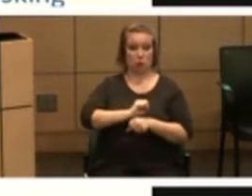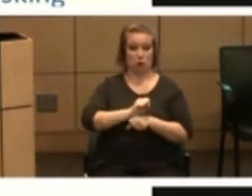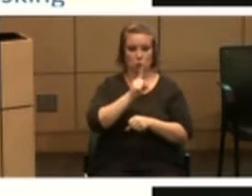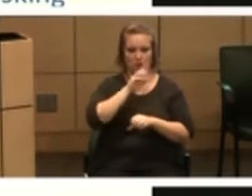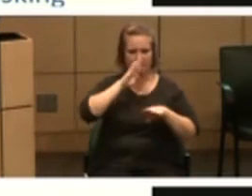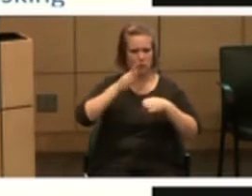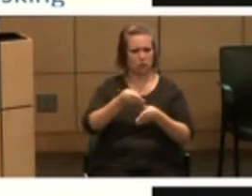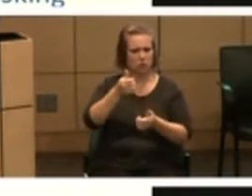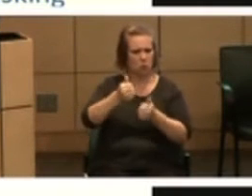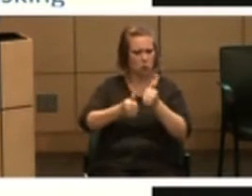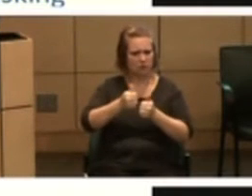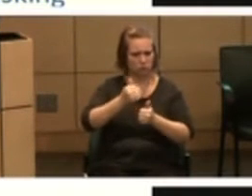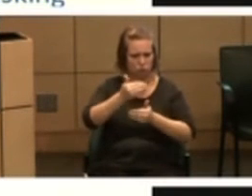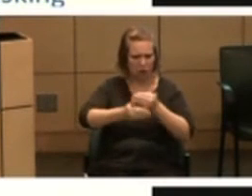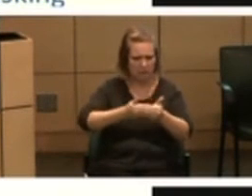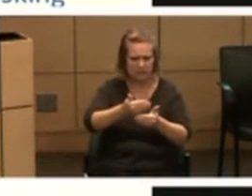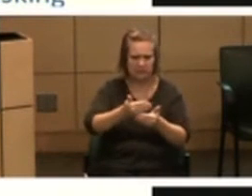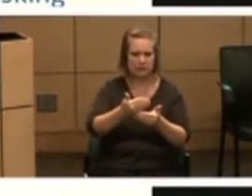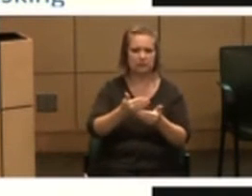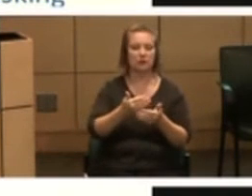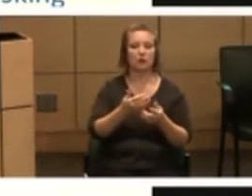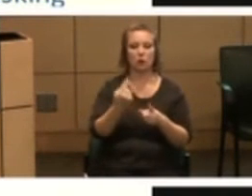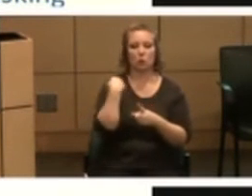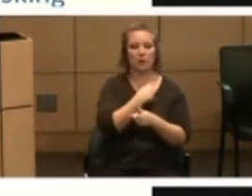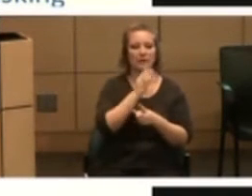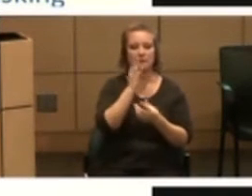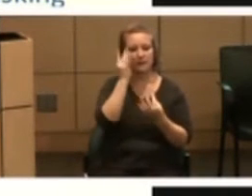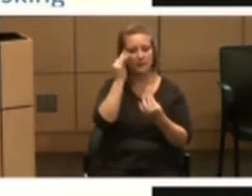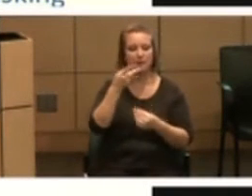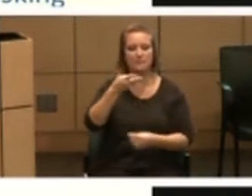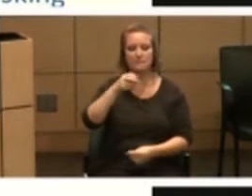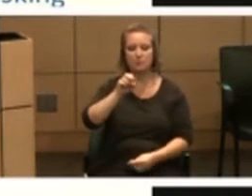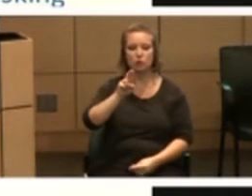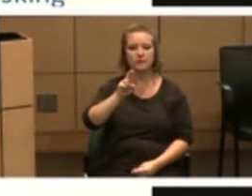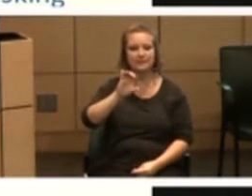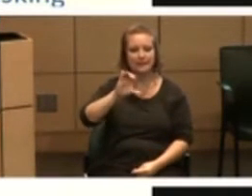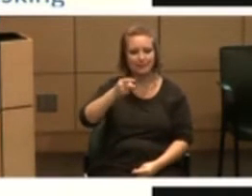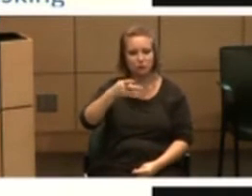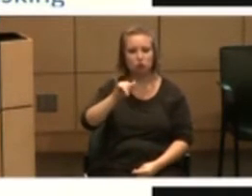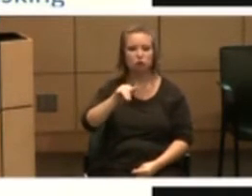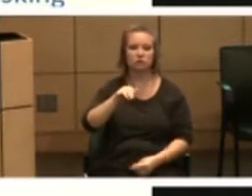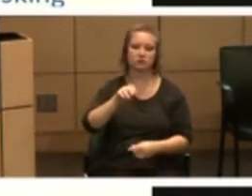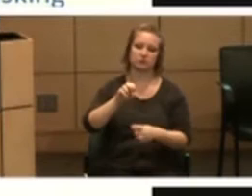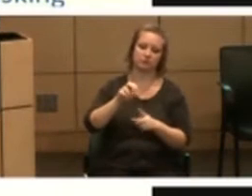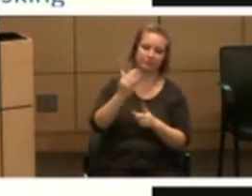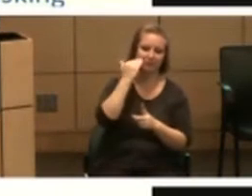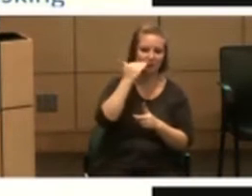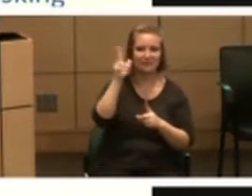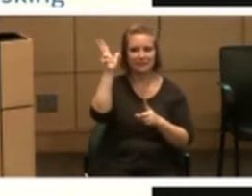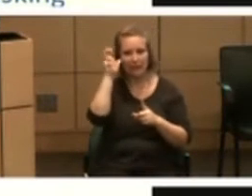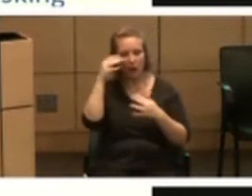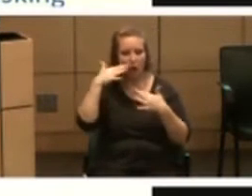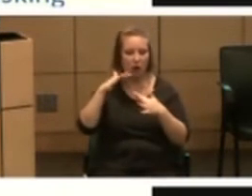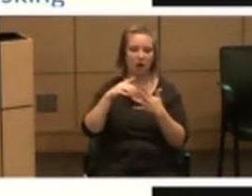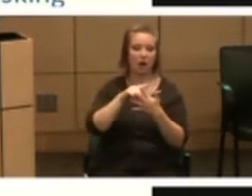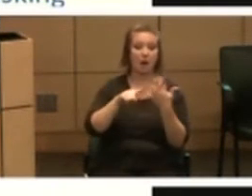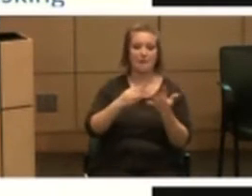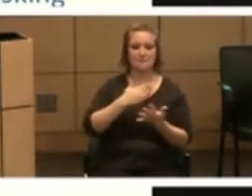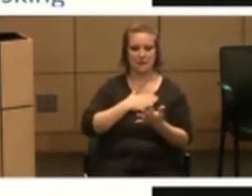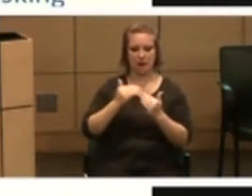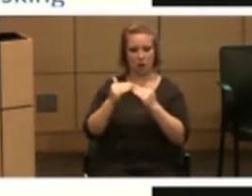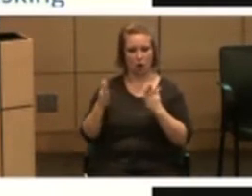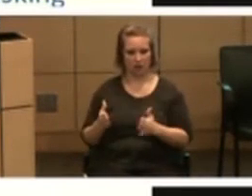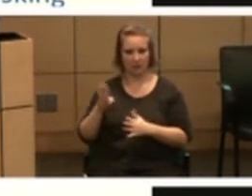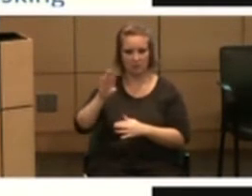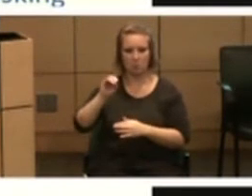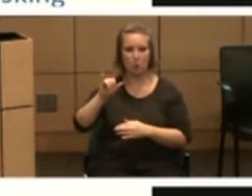processes those are, and we think of perception in terms of sound segregation, a selective attention. My colleague at Boys Town, Ryan McCreary, who's the